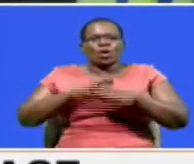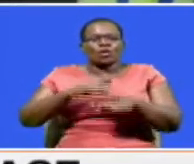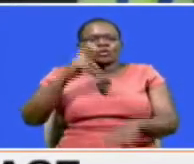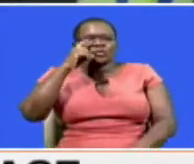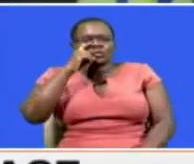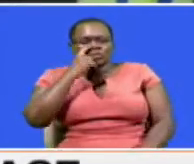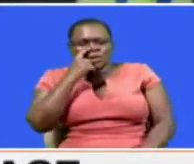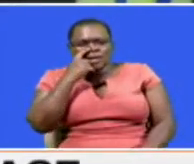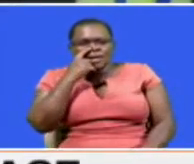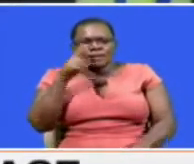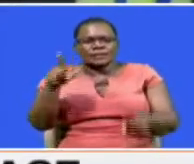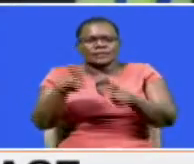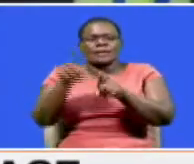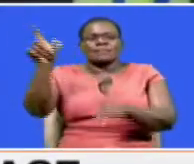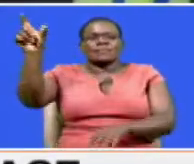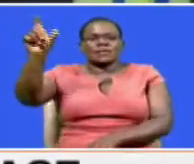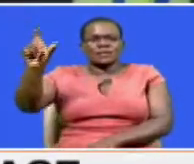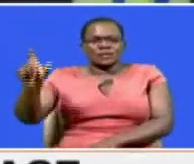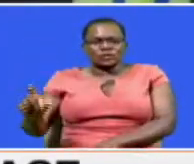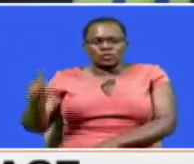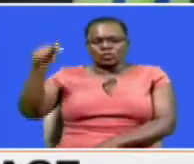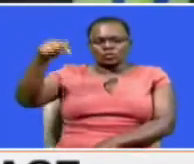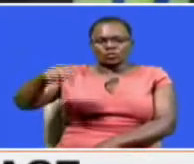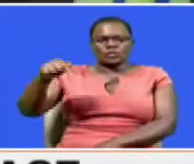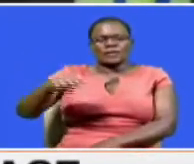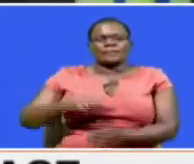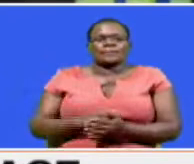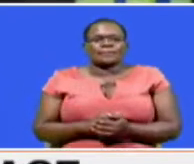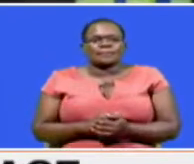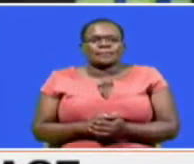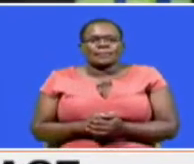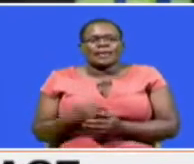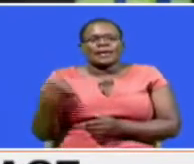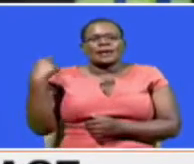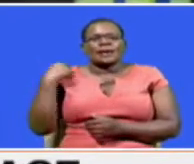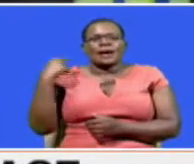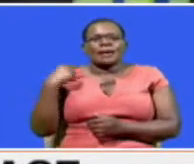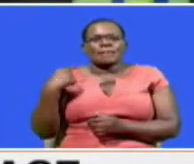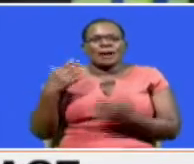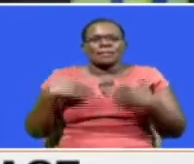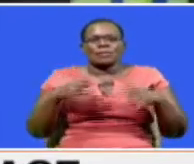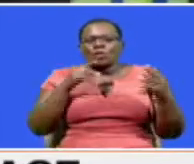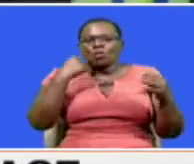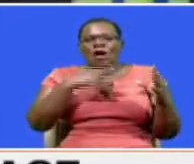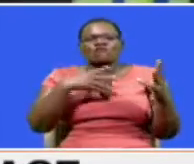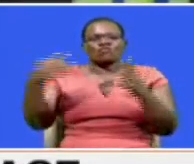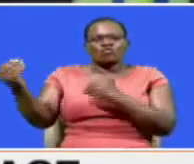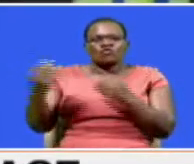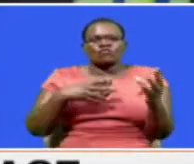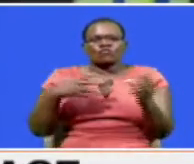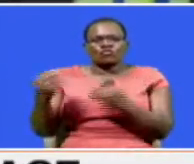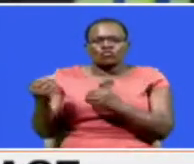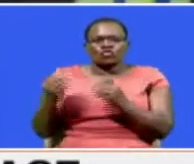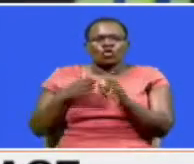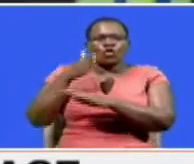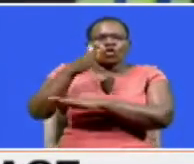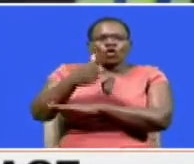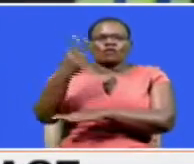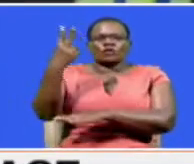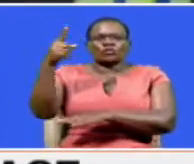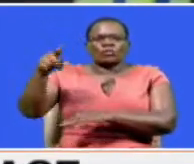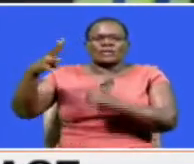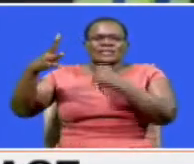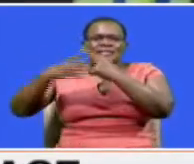Sudan, and on the region. To date, the number of displaced individuals have surpassed the